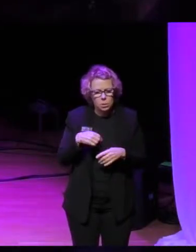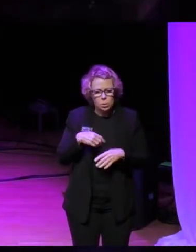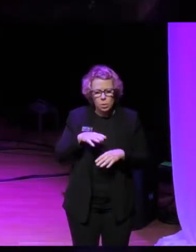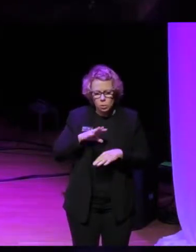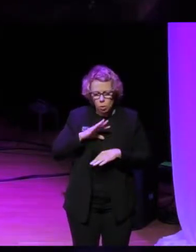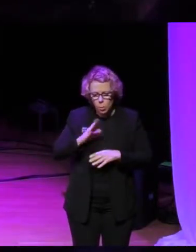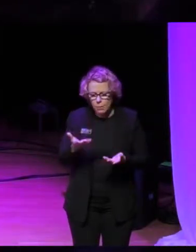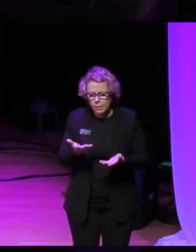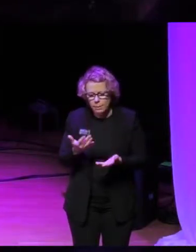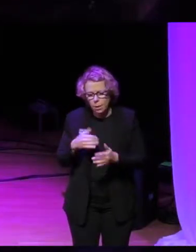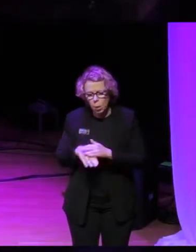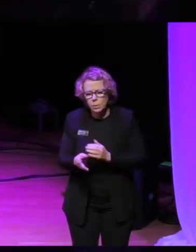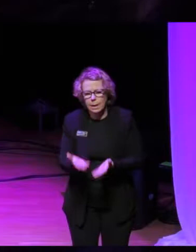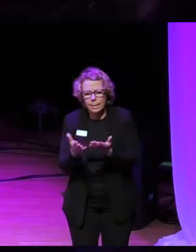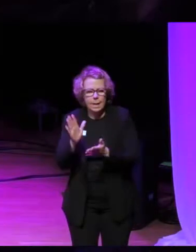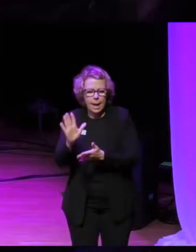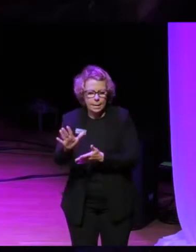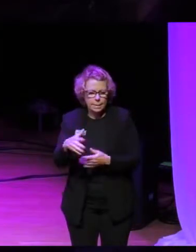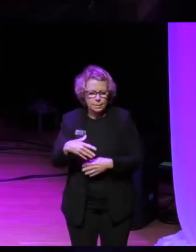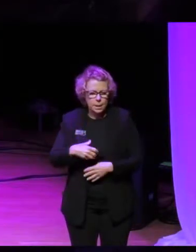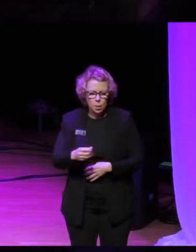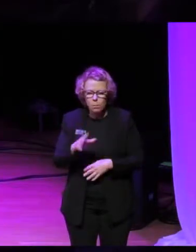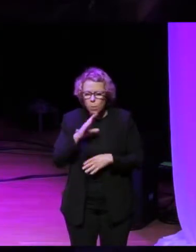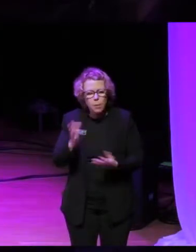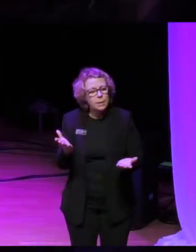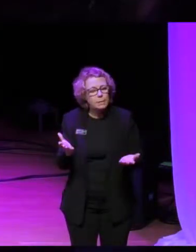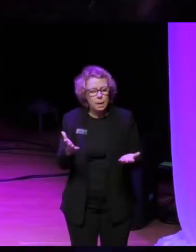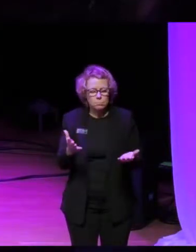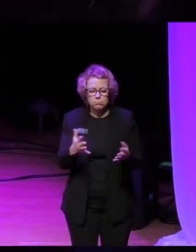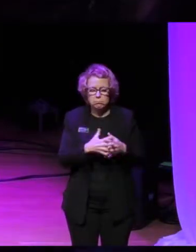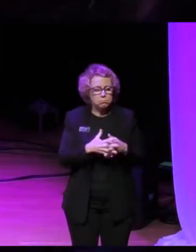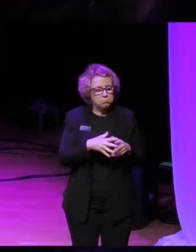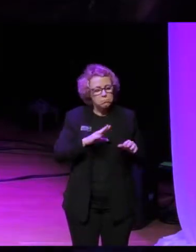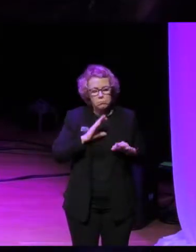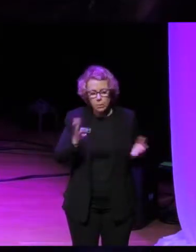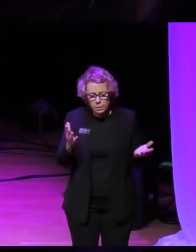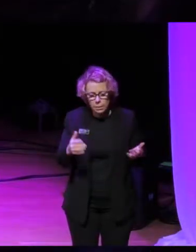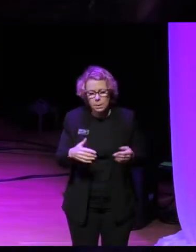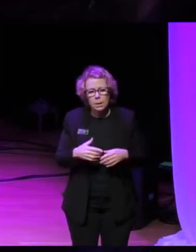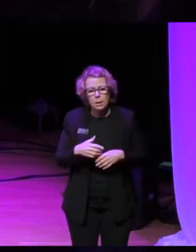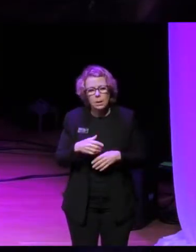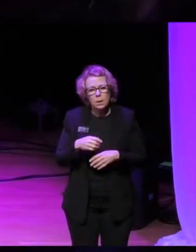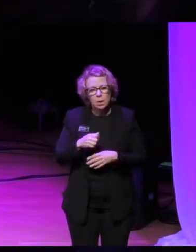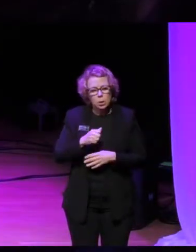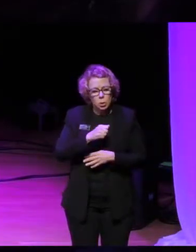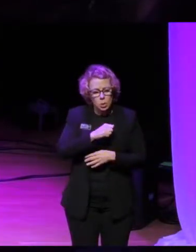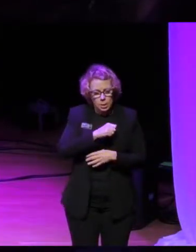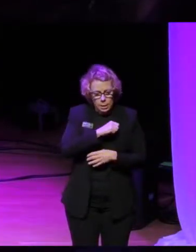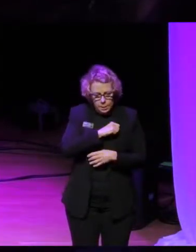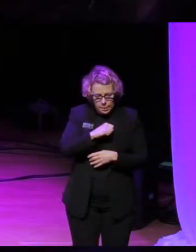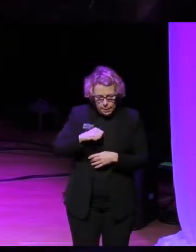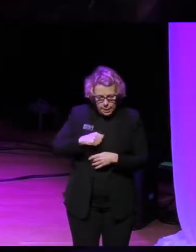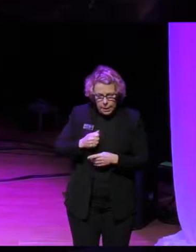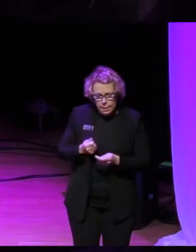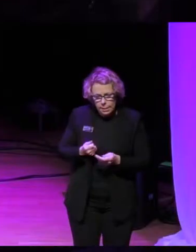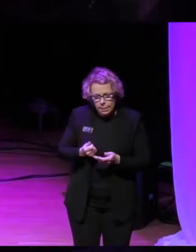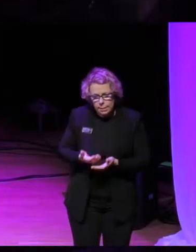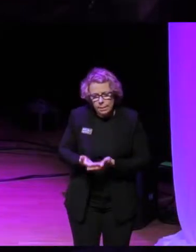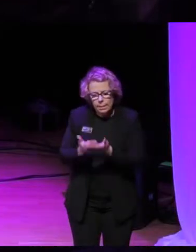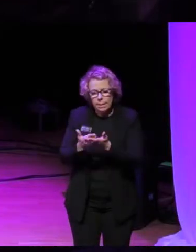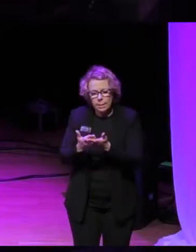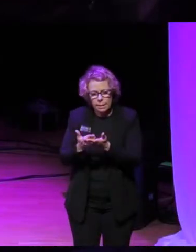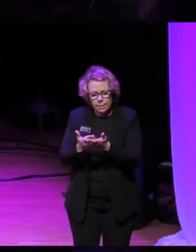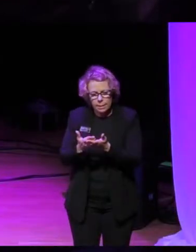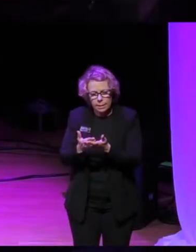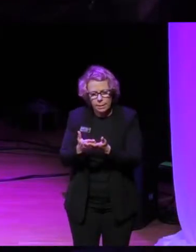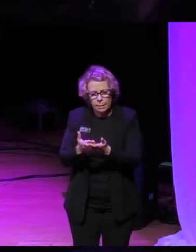abortion. Now, the government's argument that it would facilitate was simply that it would not stand in her way